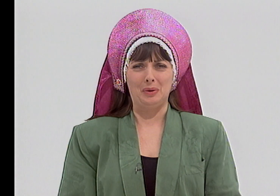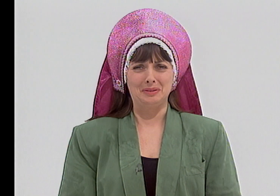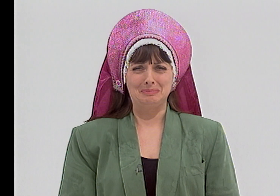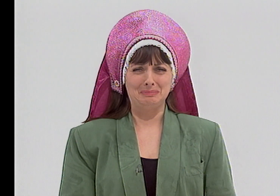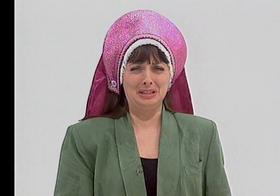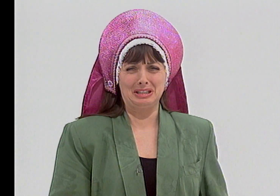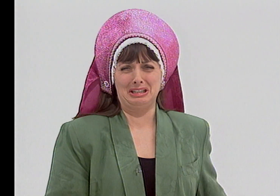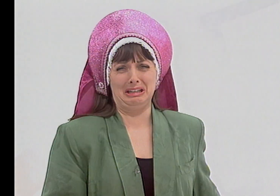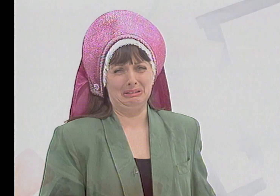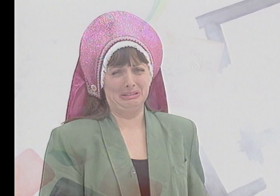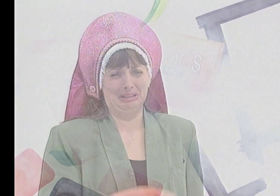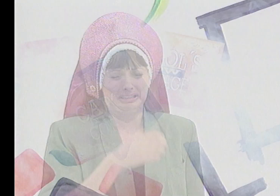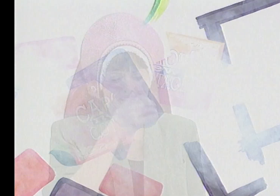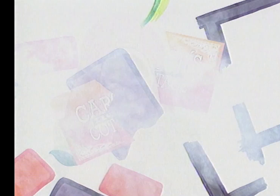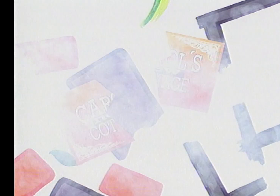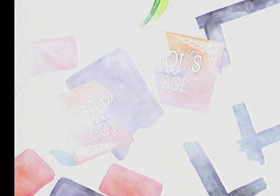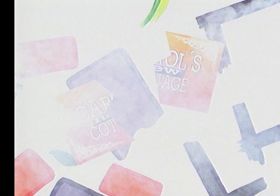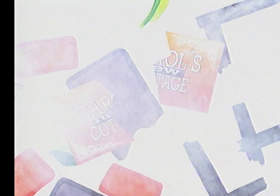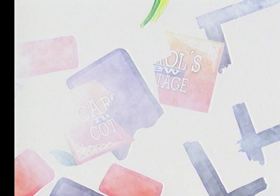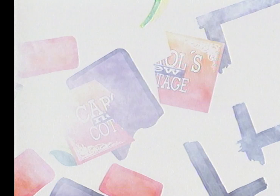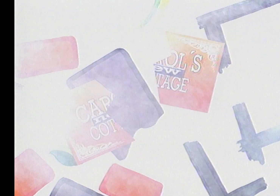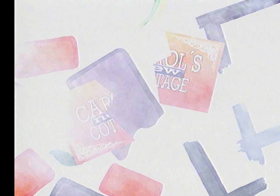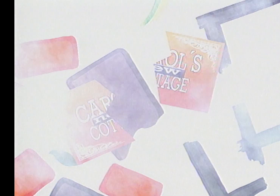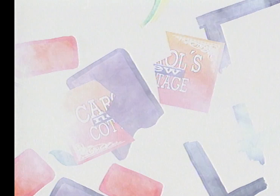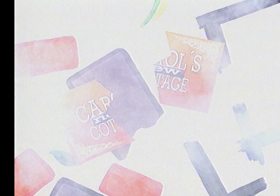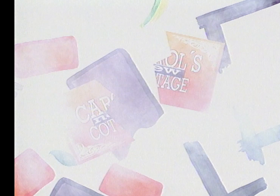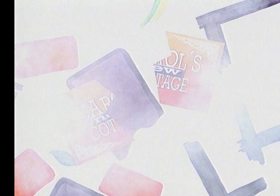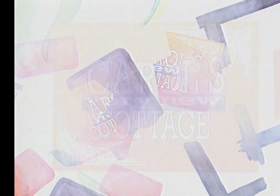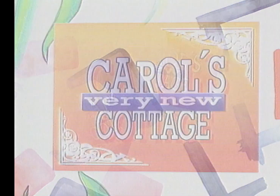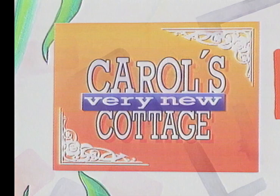and so on. But still, look at this. Oh, no.